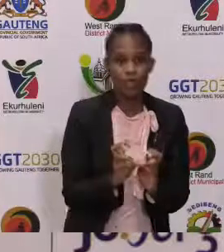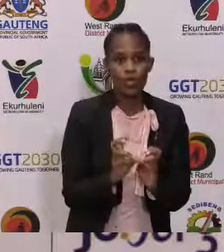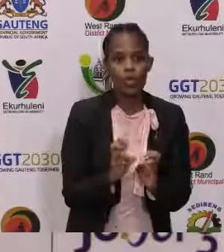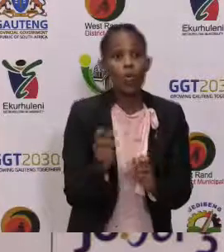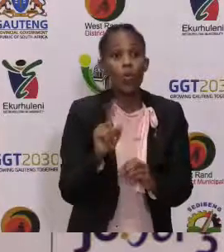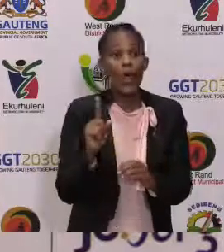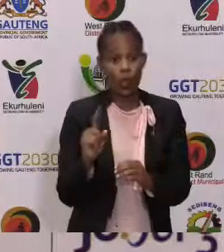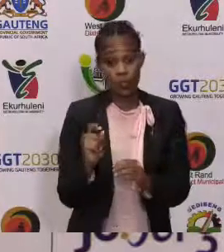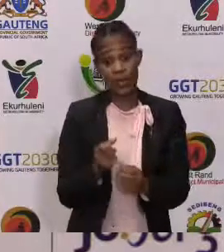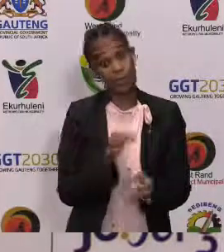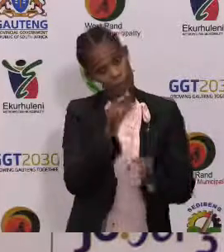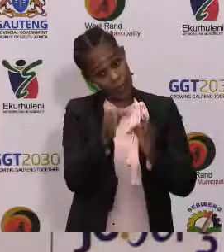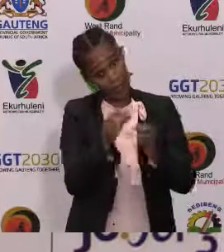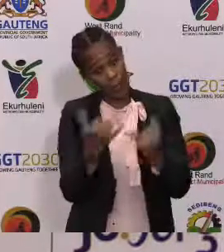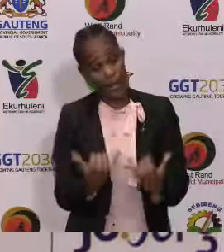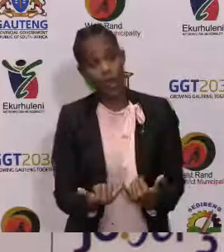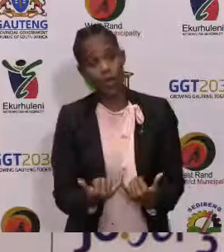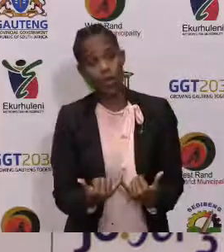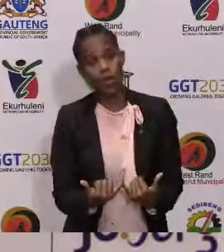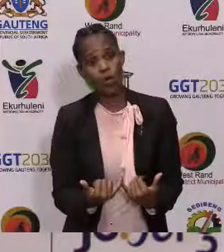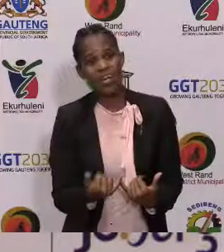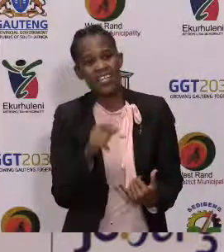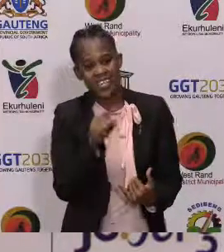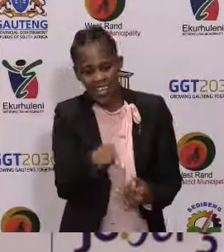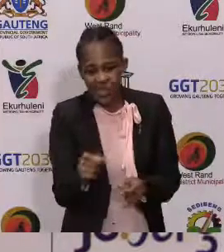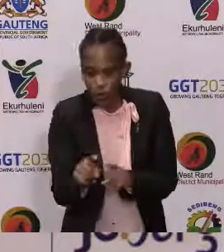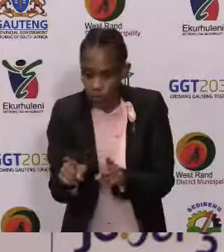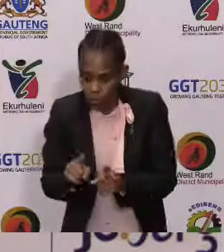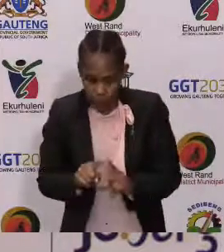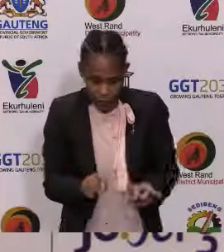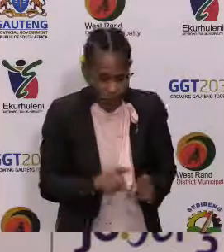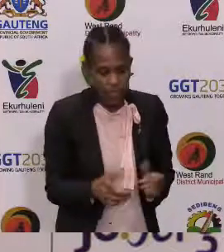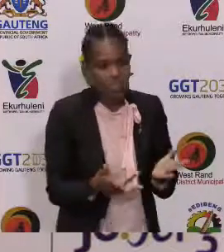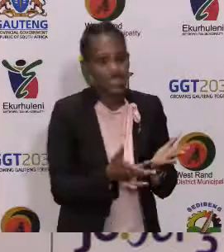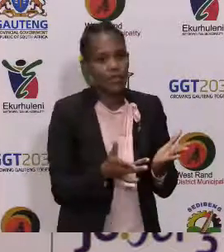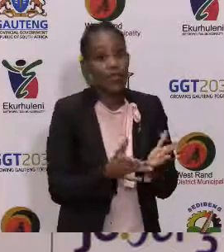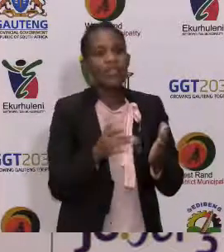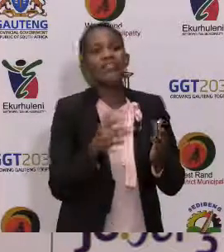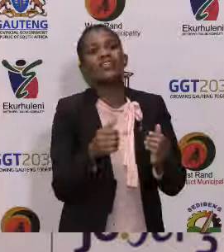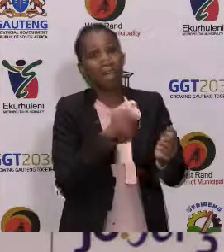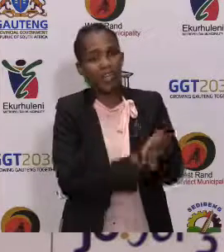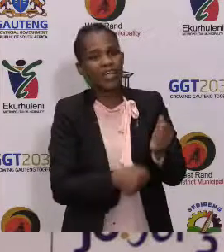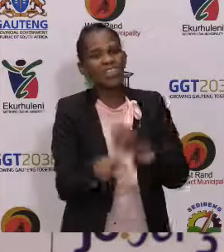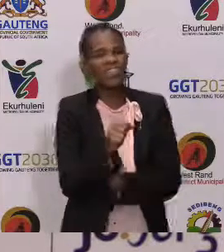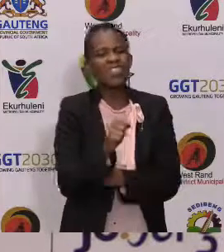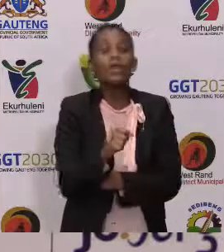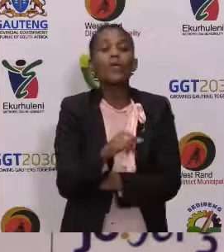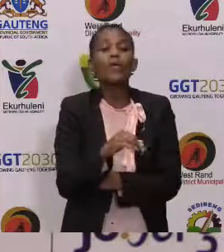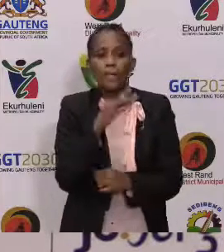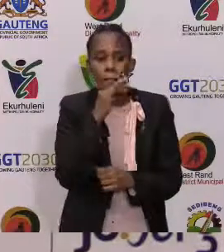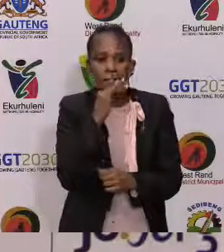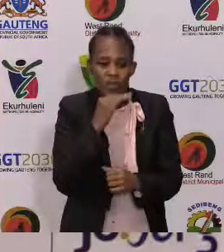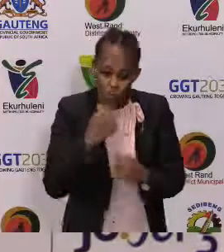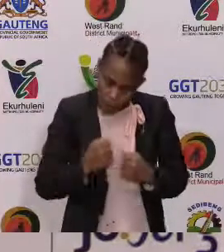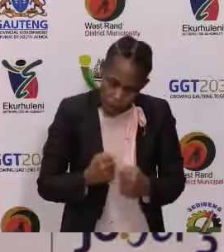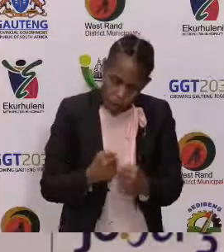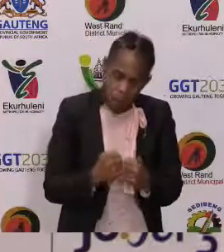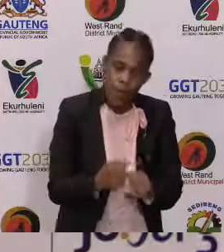have been putting, these are alternative building technology structures that will last